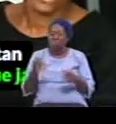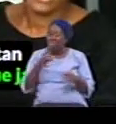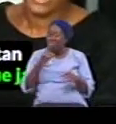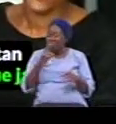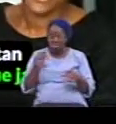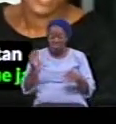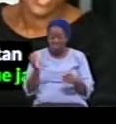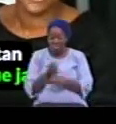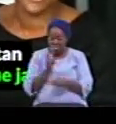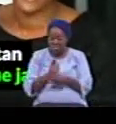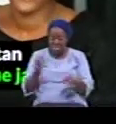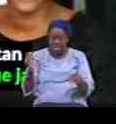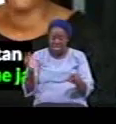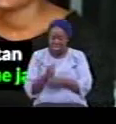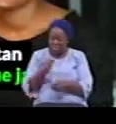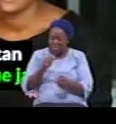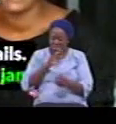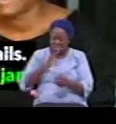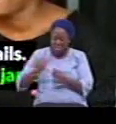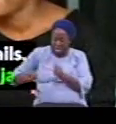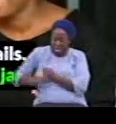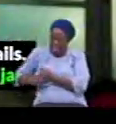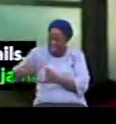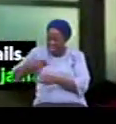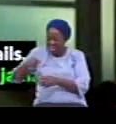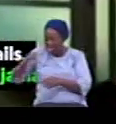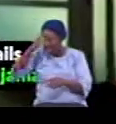fails. Jesus never